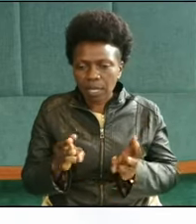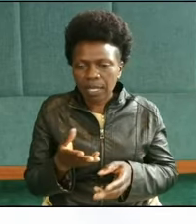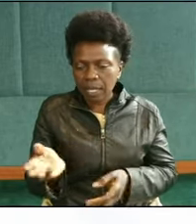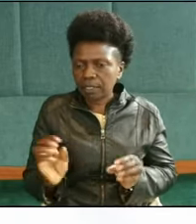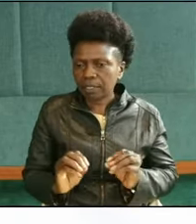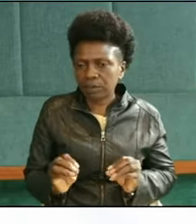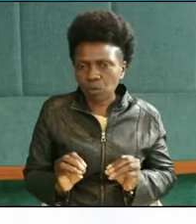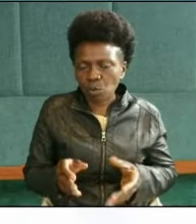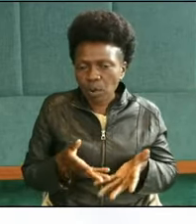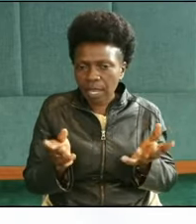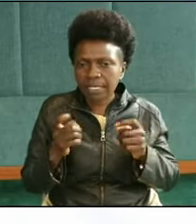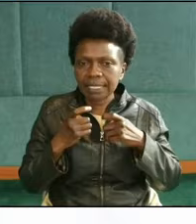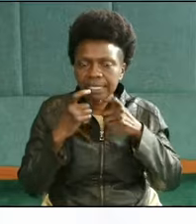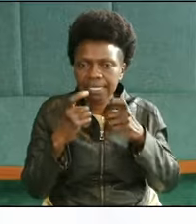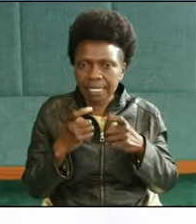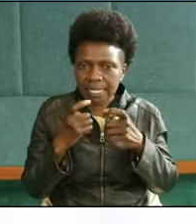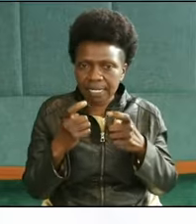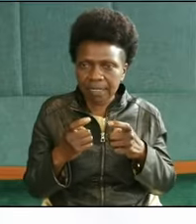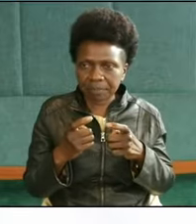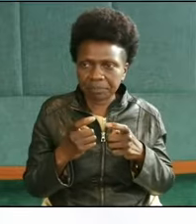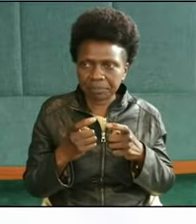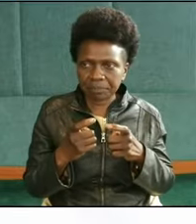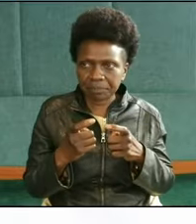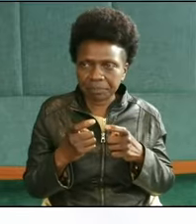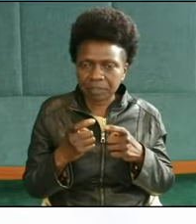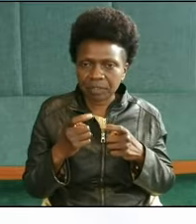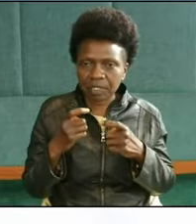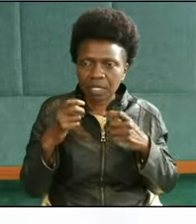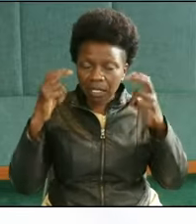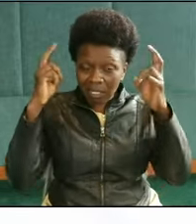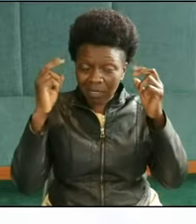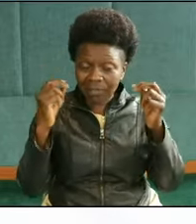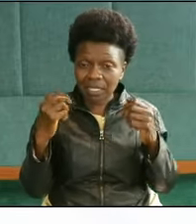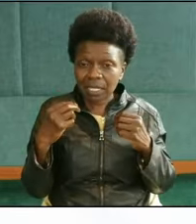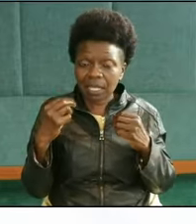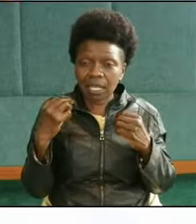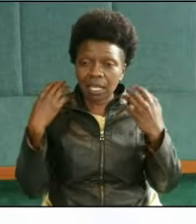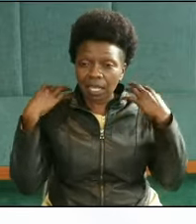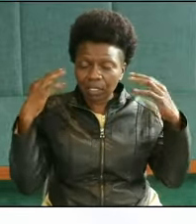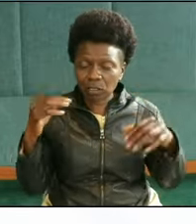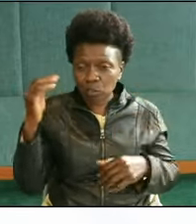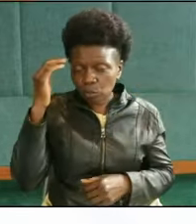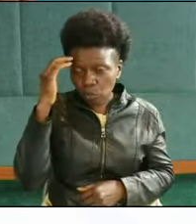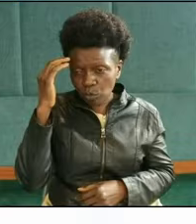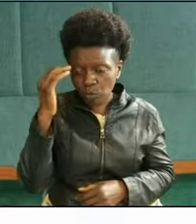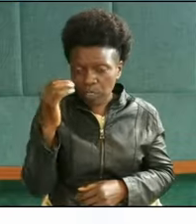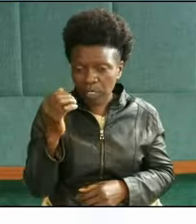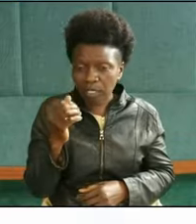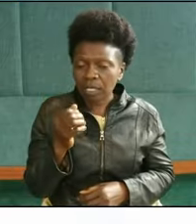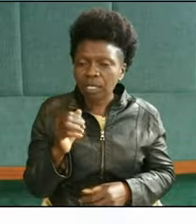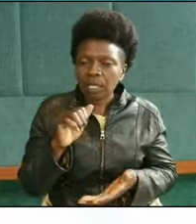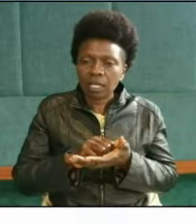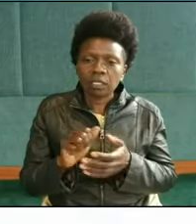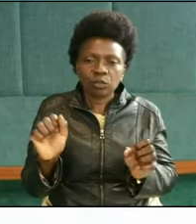Where sin, Satan had caged us, knowing that no one can deliver us